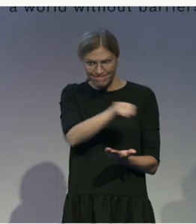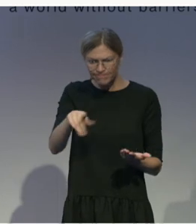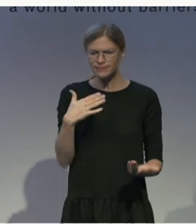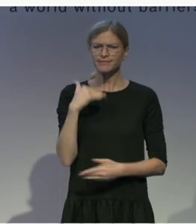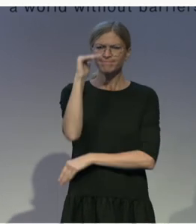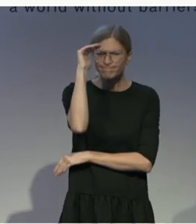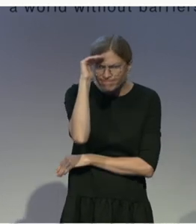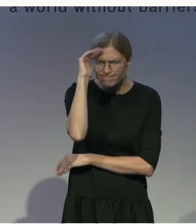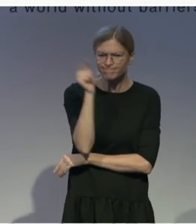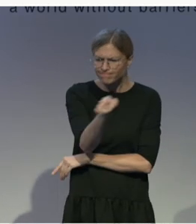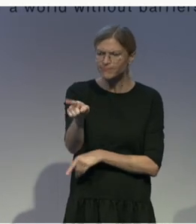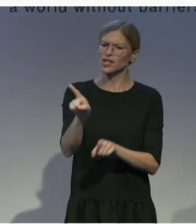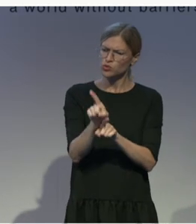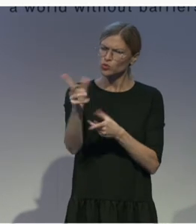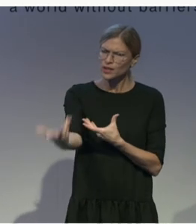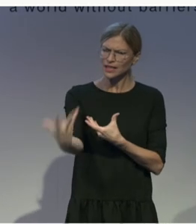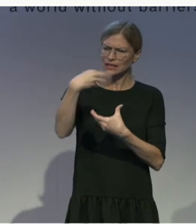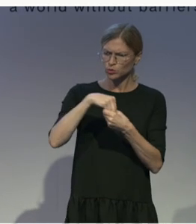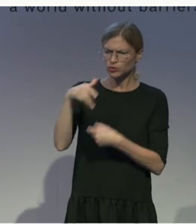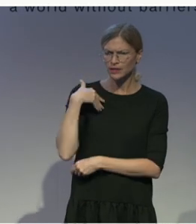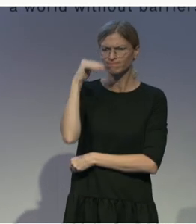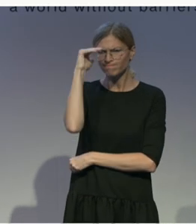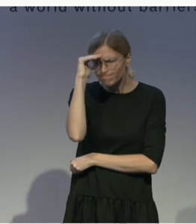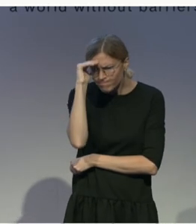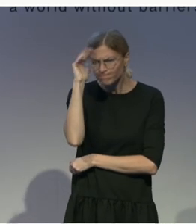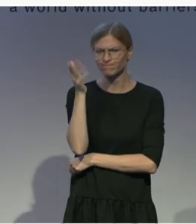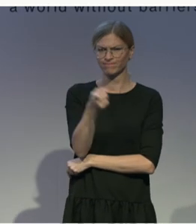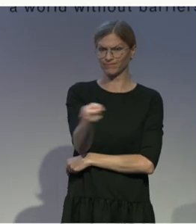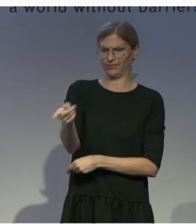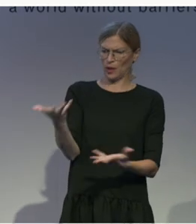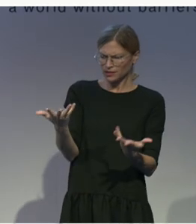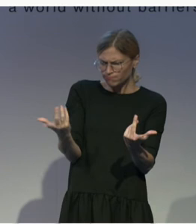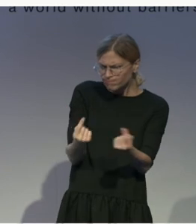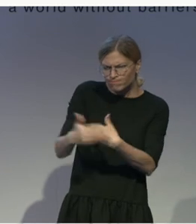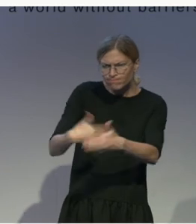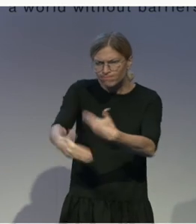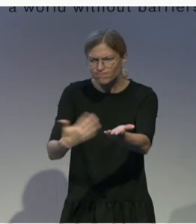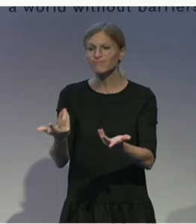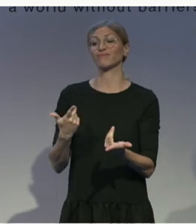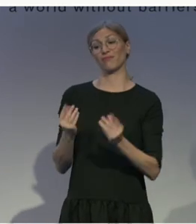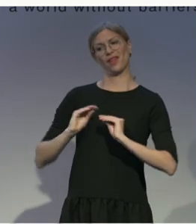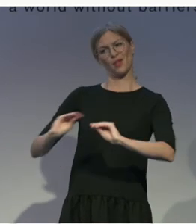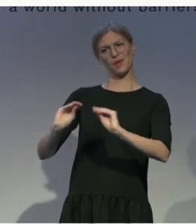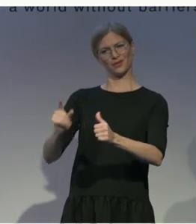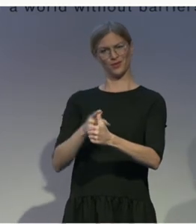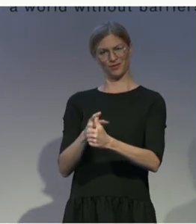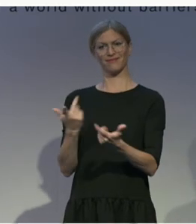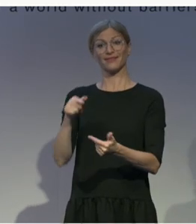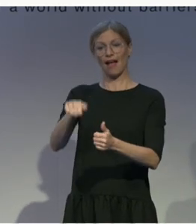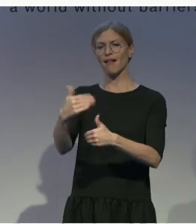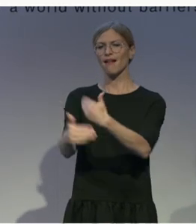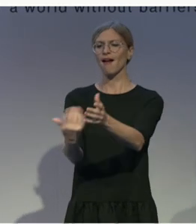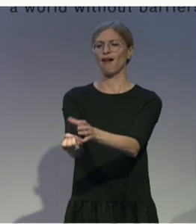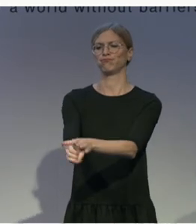the project did was it trained people. It also trained people to be facilitators.